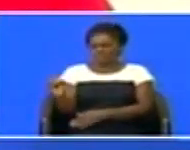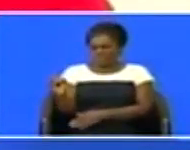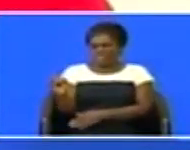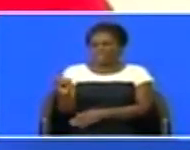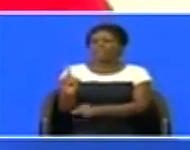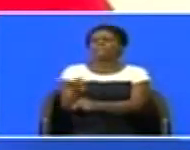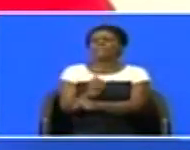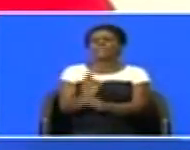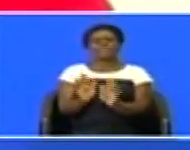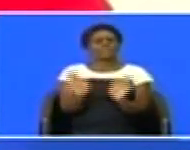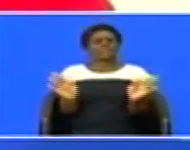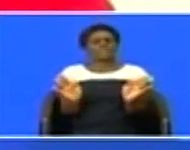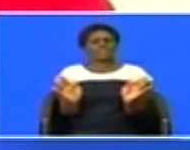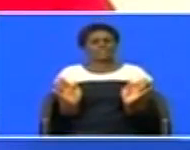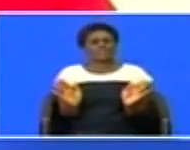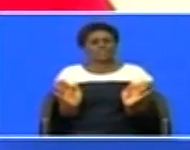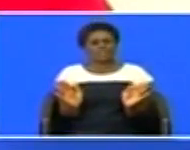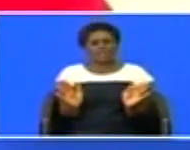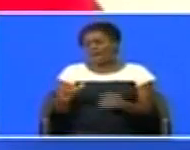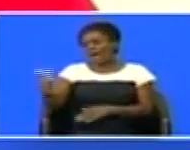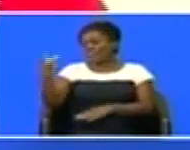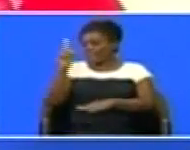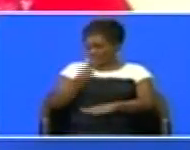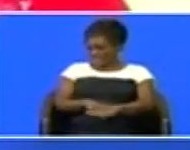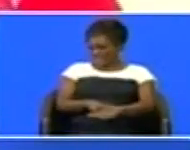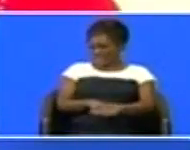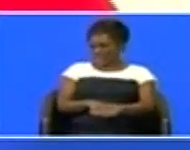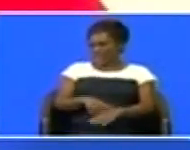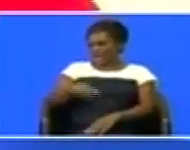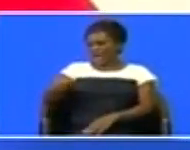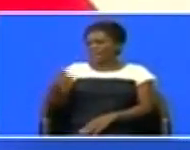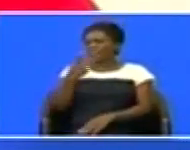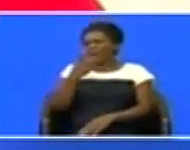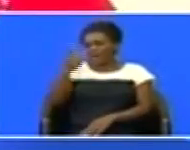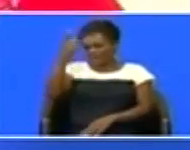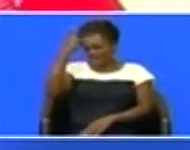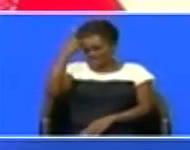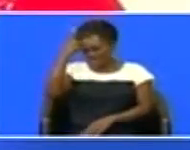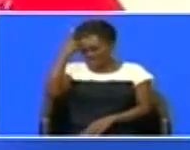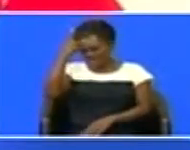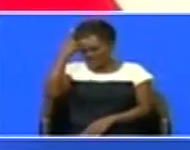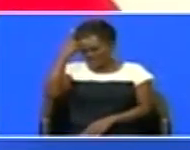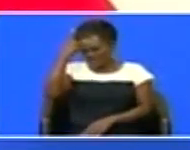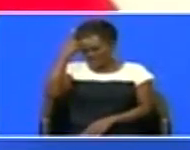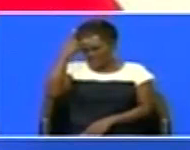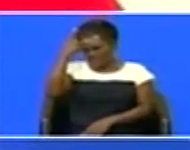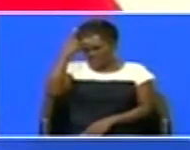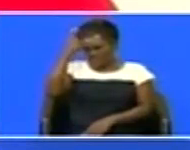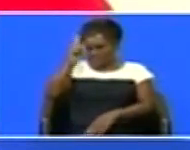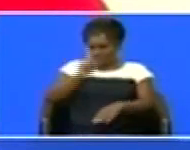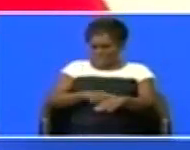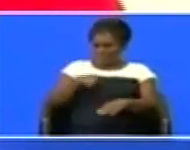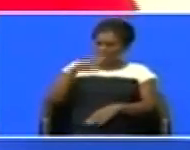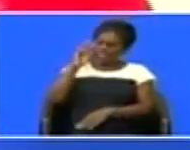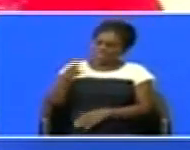almost 40 women. And at times, you'd see some come, some lose their babies and what. And like when I was